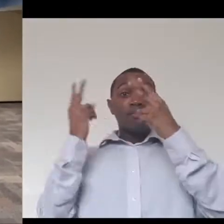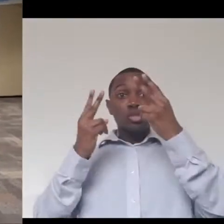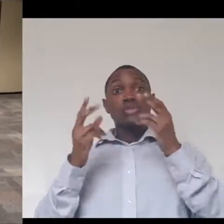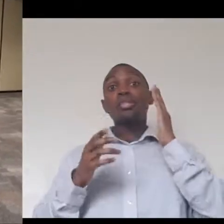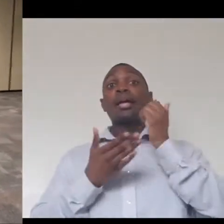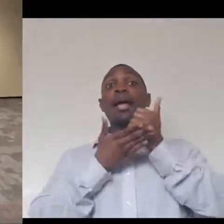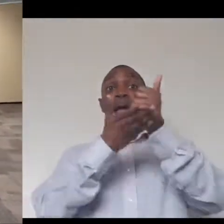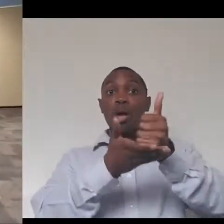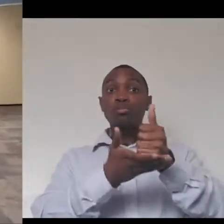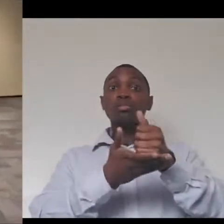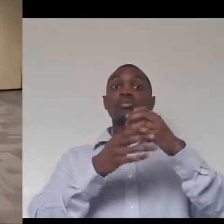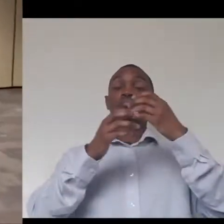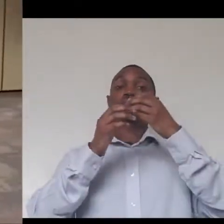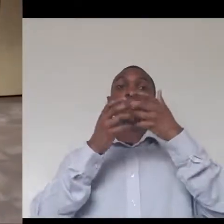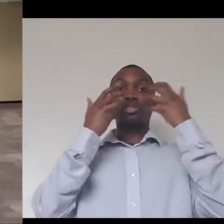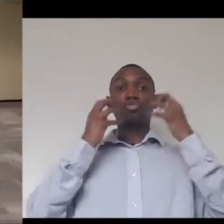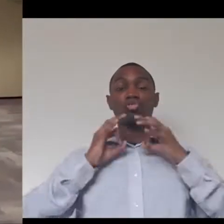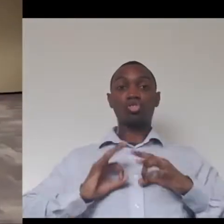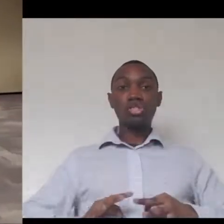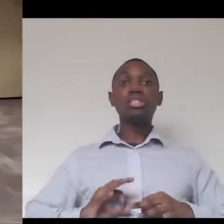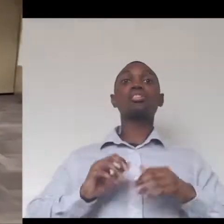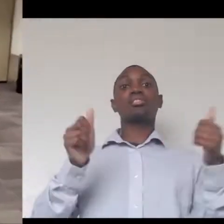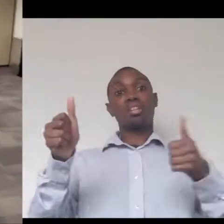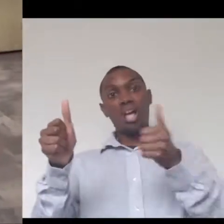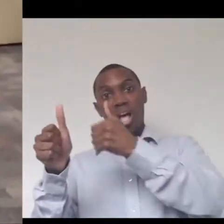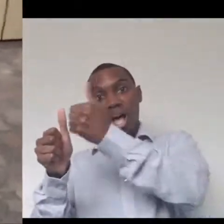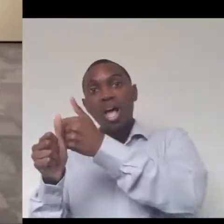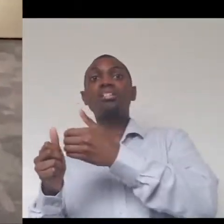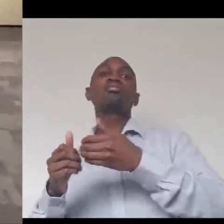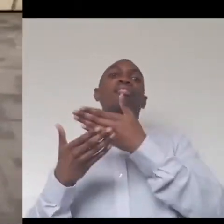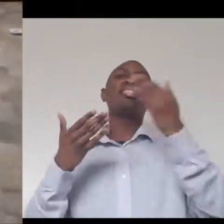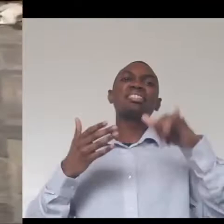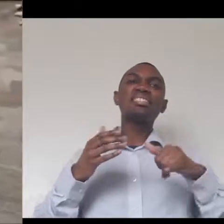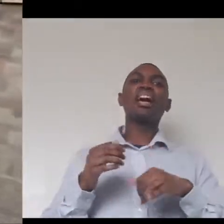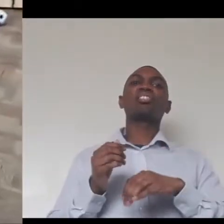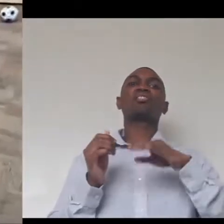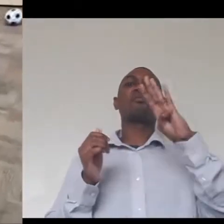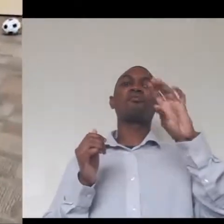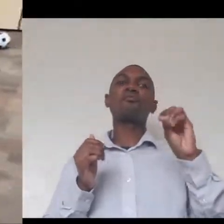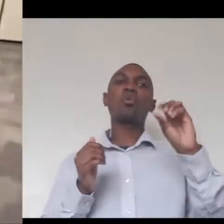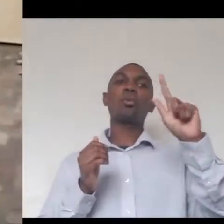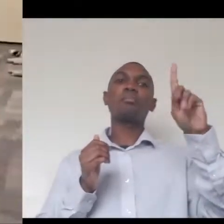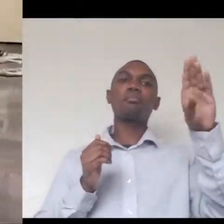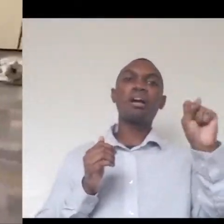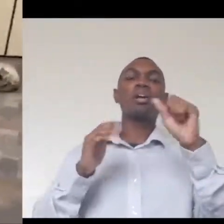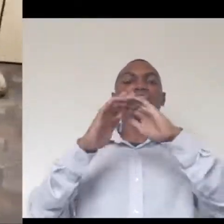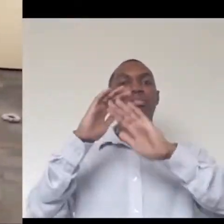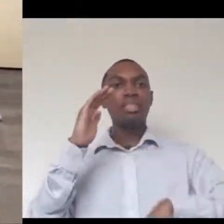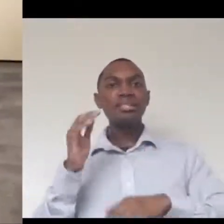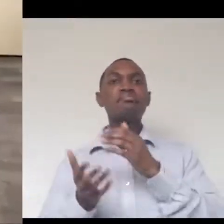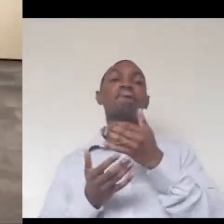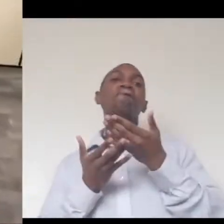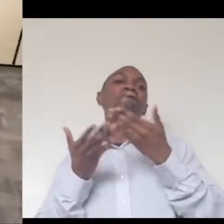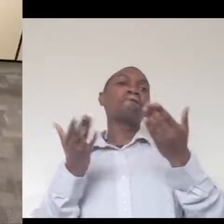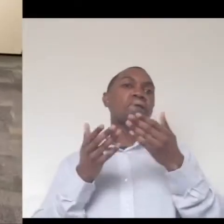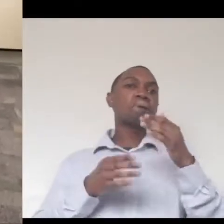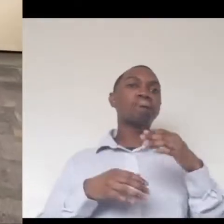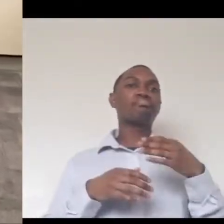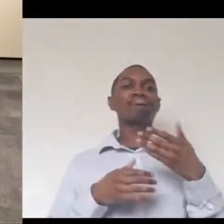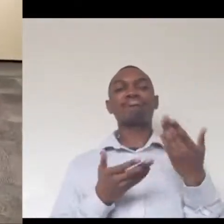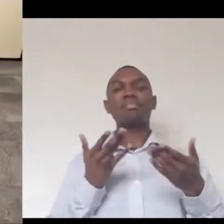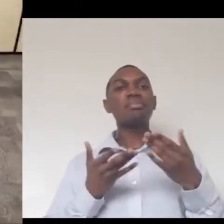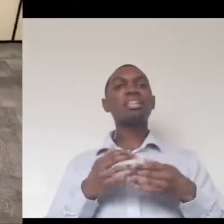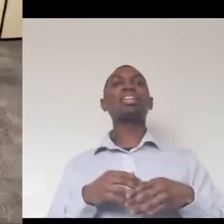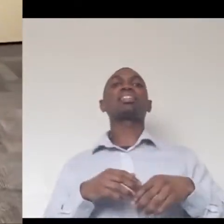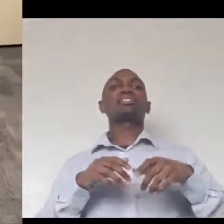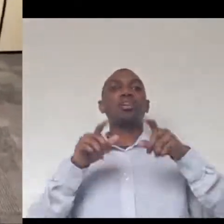about 40 pounds or less. Things like impala, maybe some small gazelle, maybe some other baby and smaller animals that they can